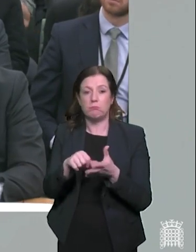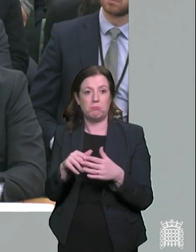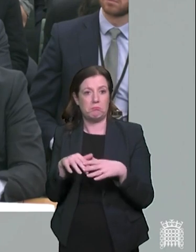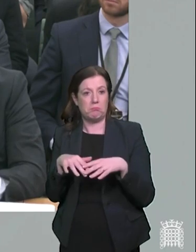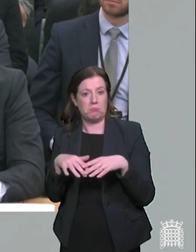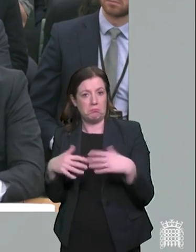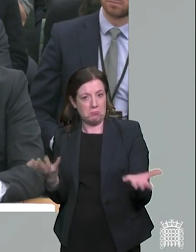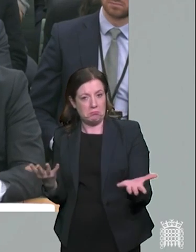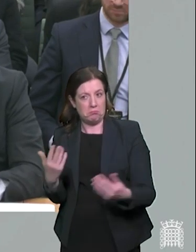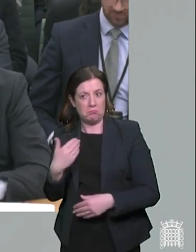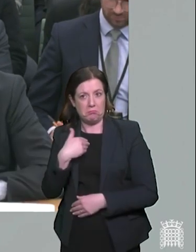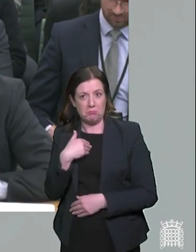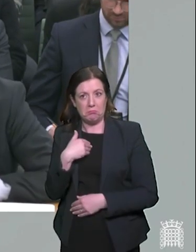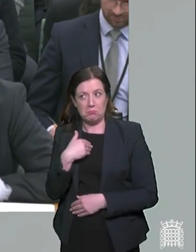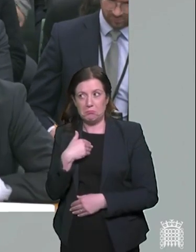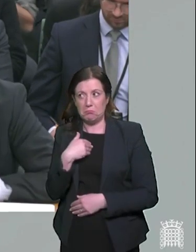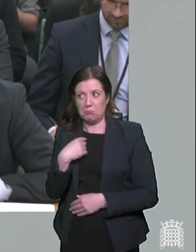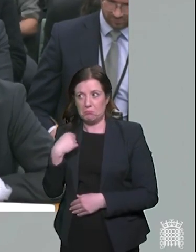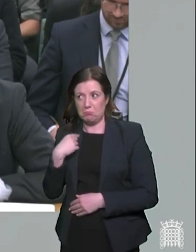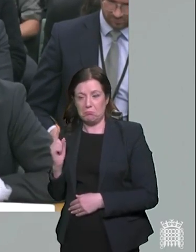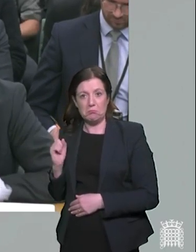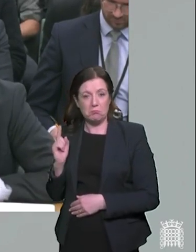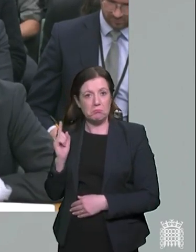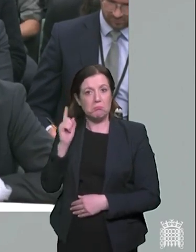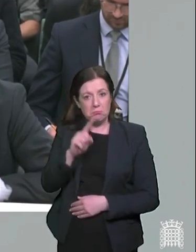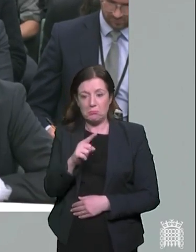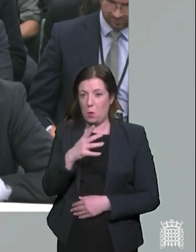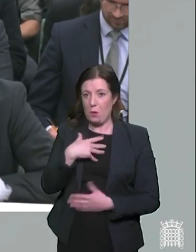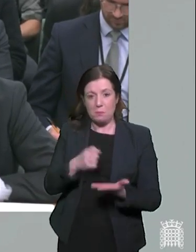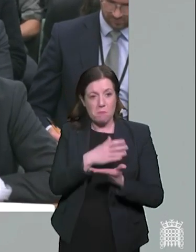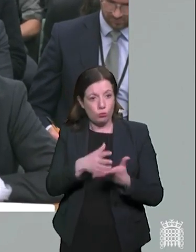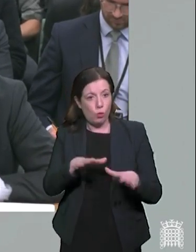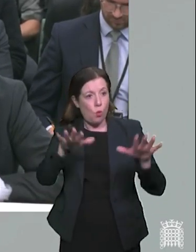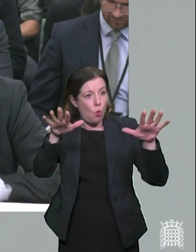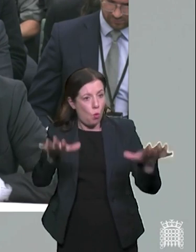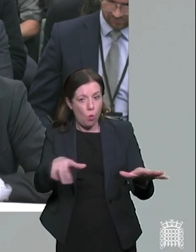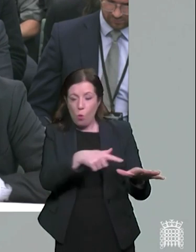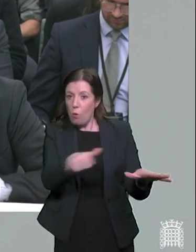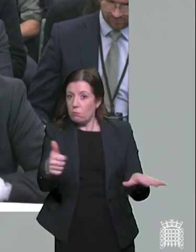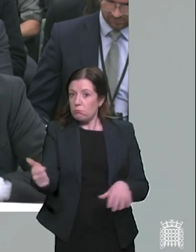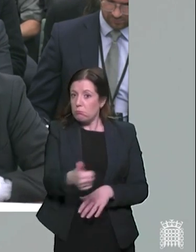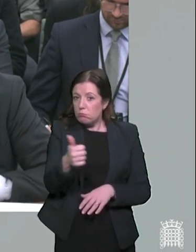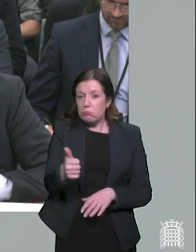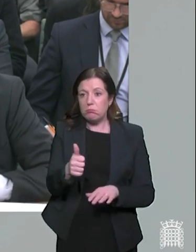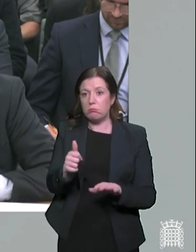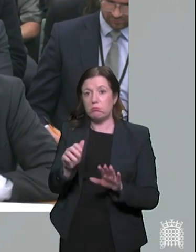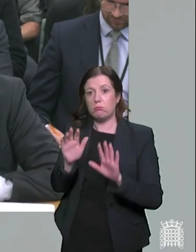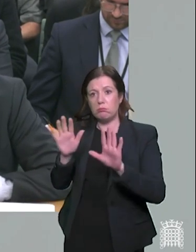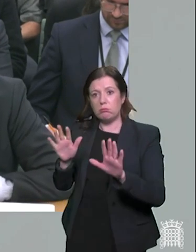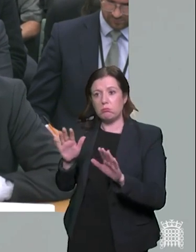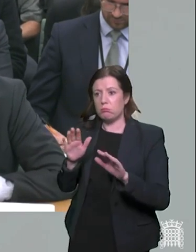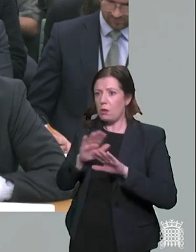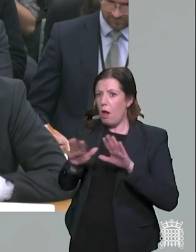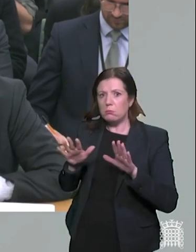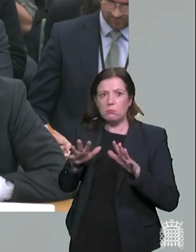And it was necessary to steady the ship. It was necessary to show that there was no